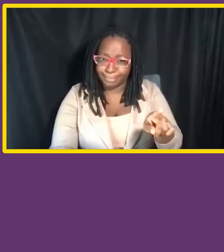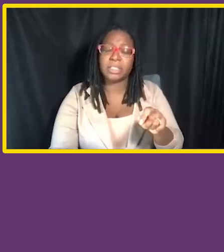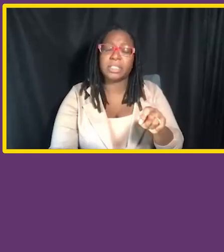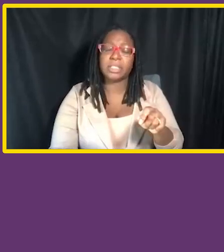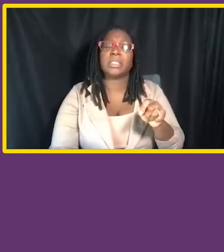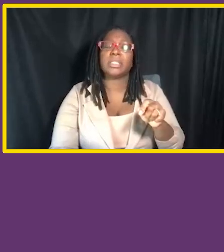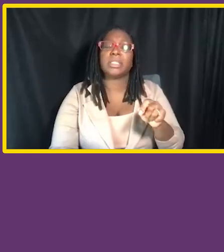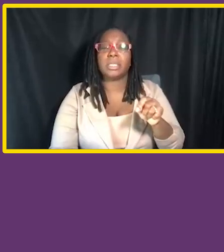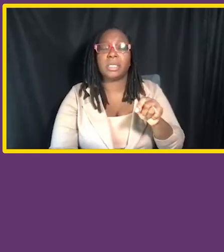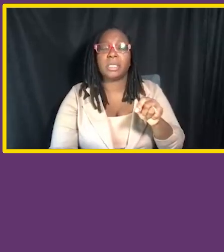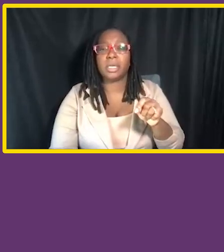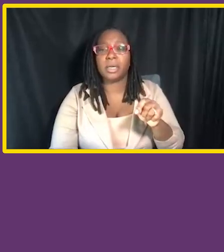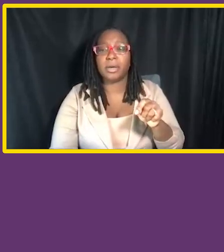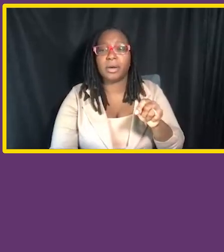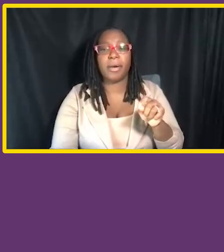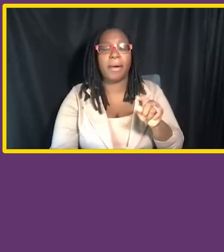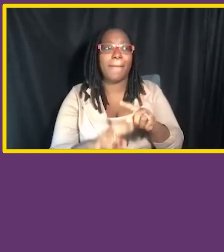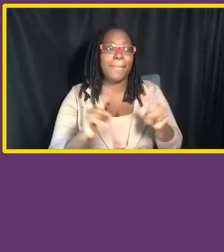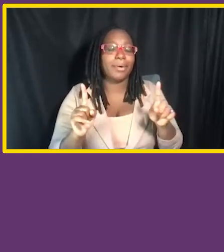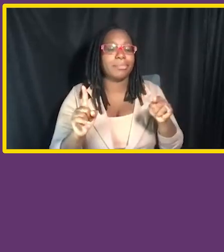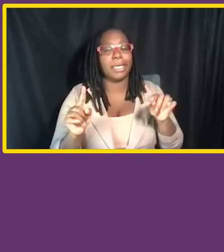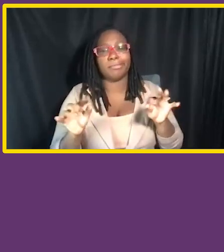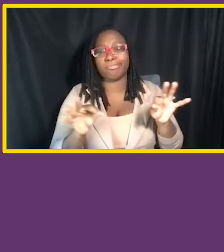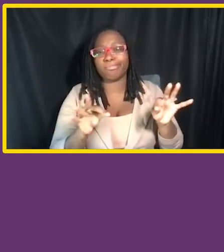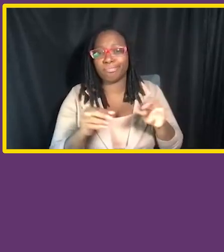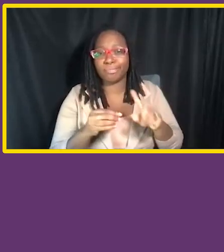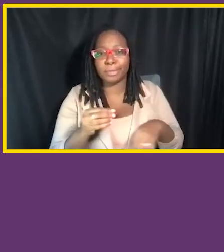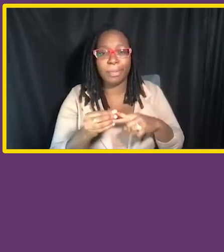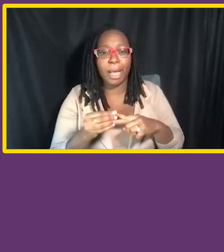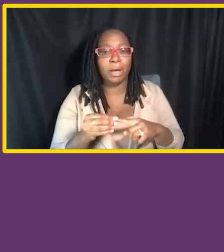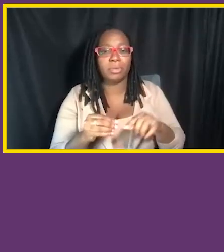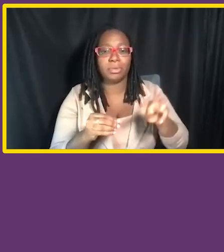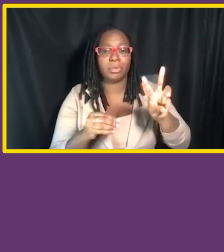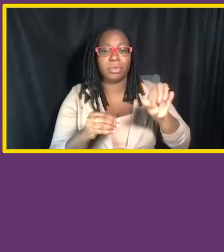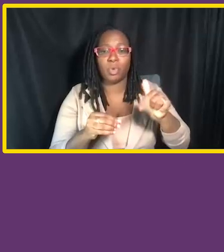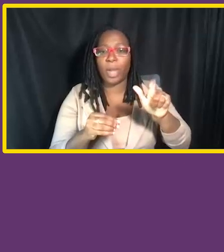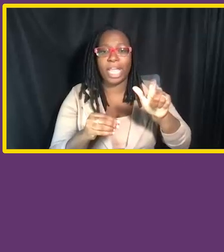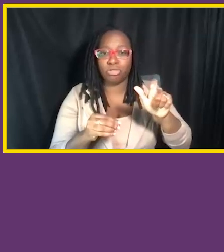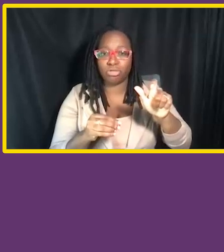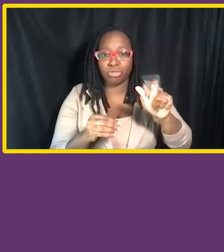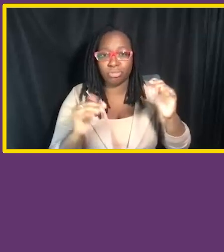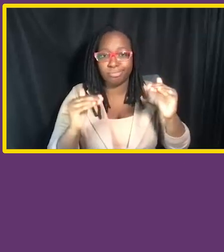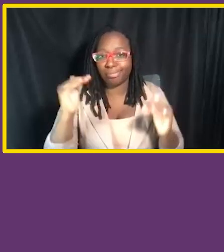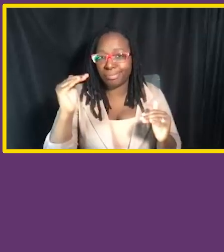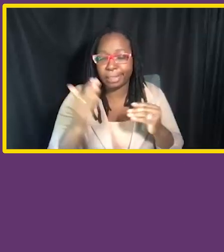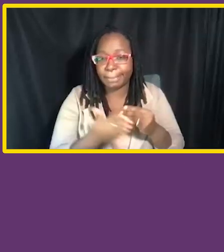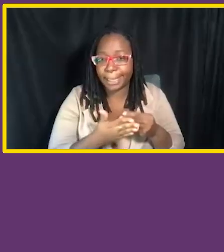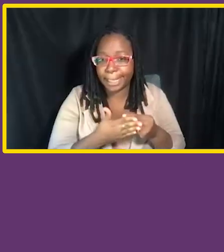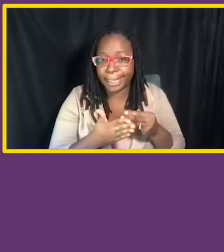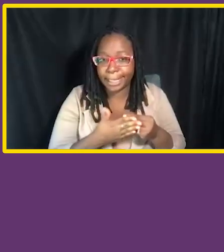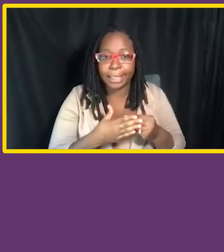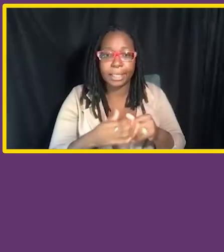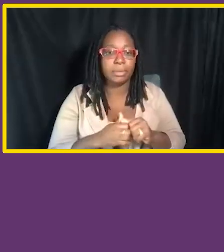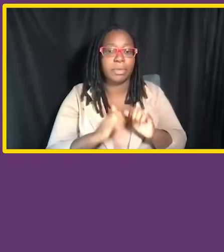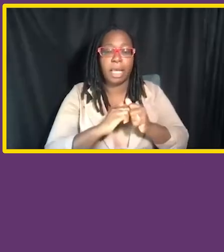they speak all the way to, the wage gaps, like just all the ways that oppression acts out institutionally, and